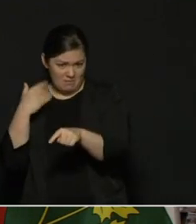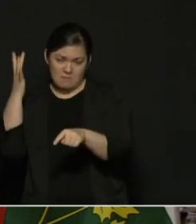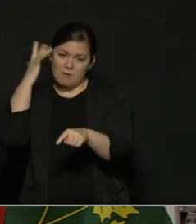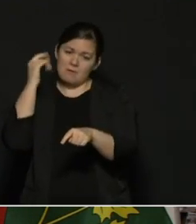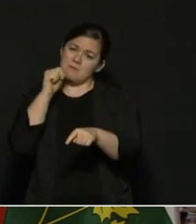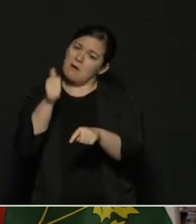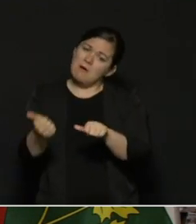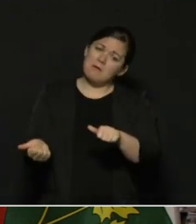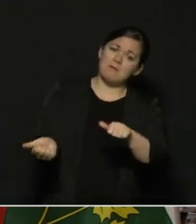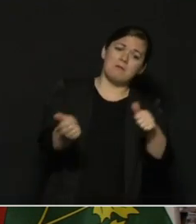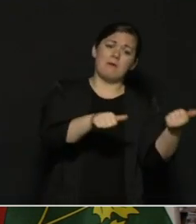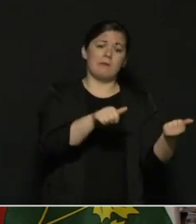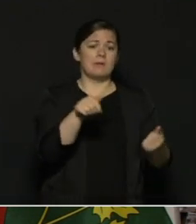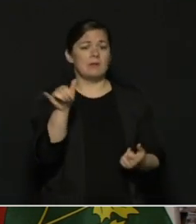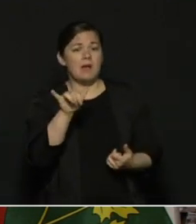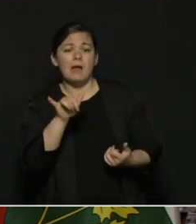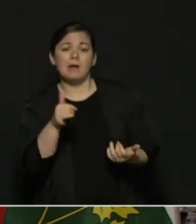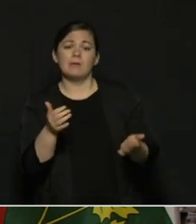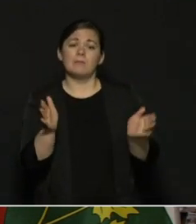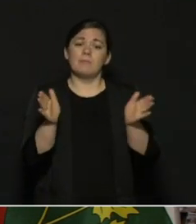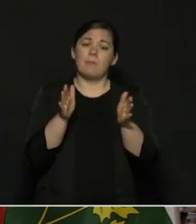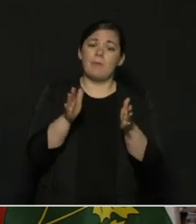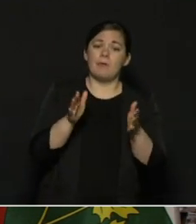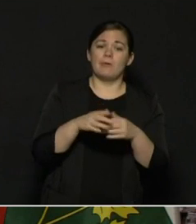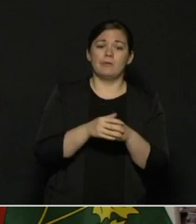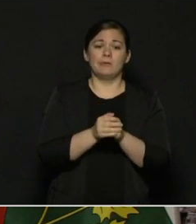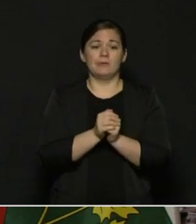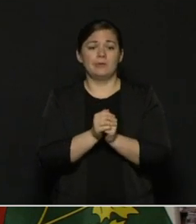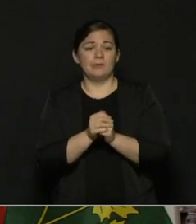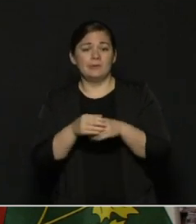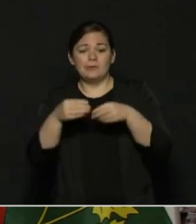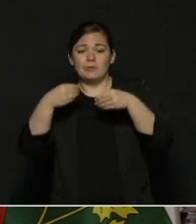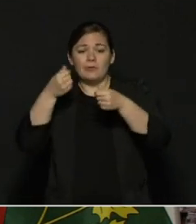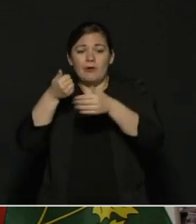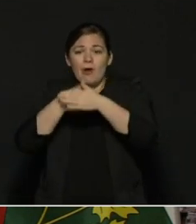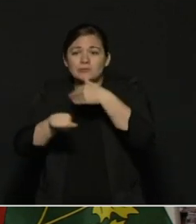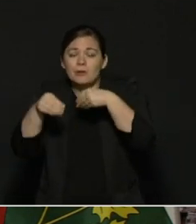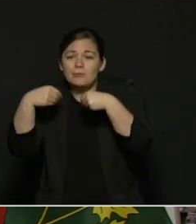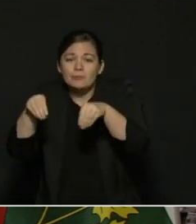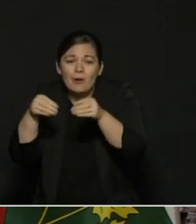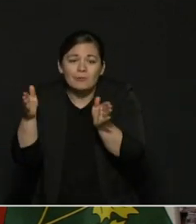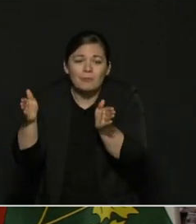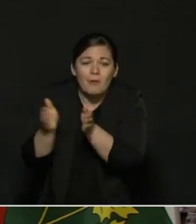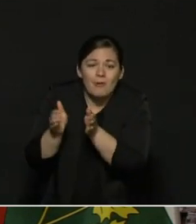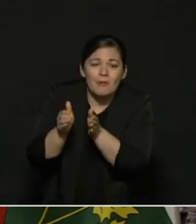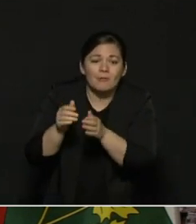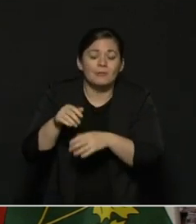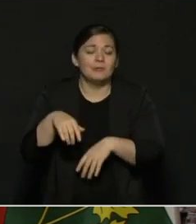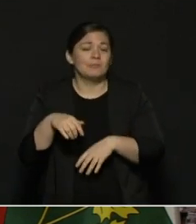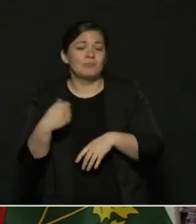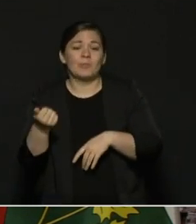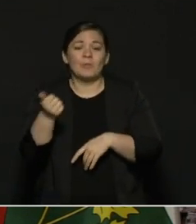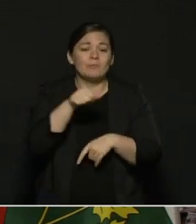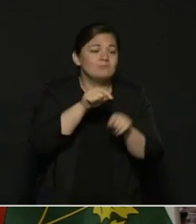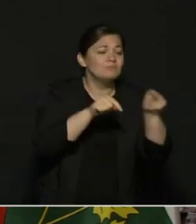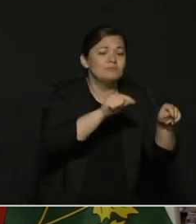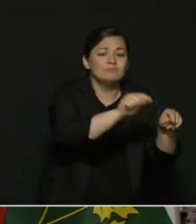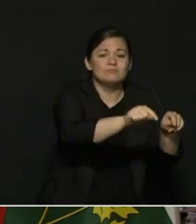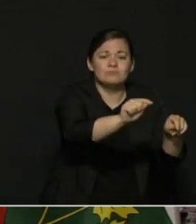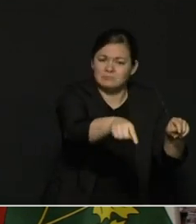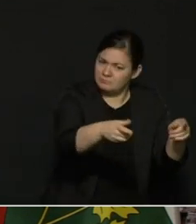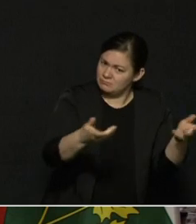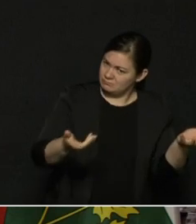to hardware stores and so many others. Why are we allowed to wander the aisles at Walmart looking at all the things